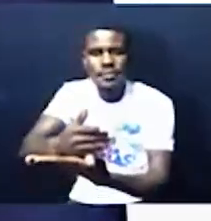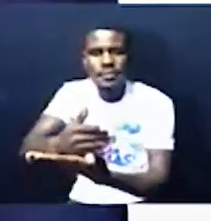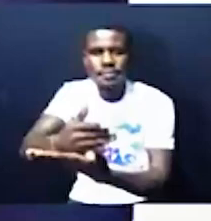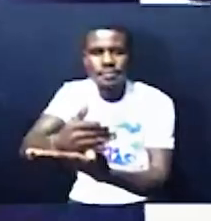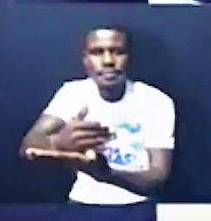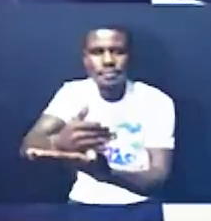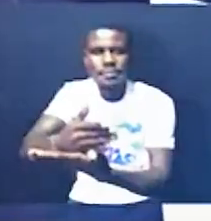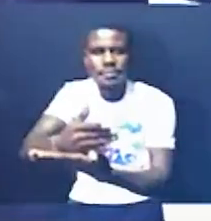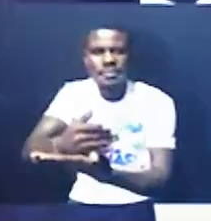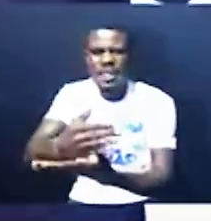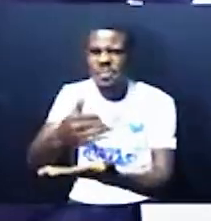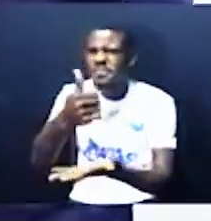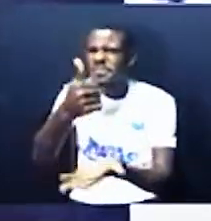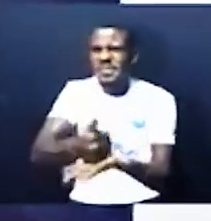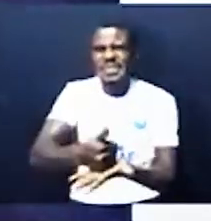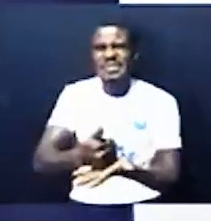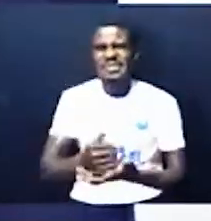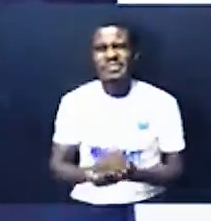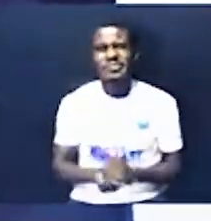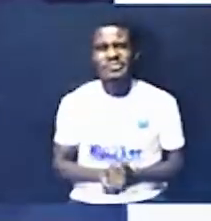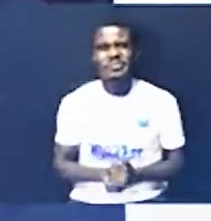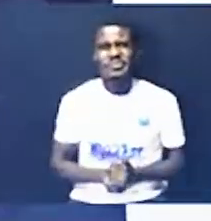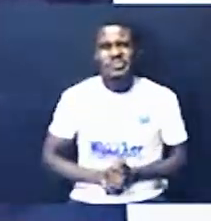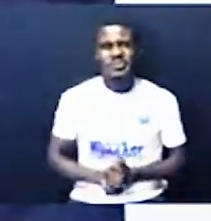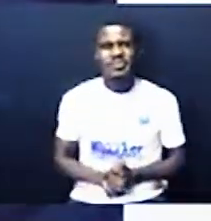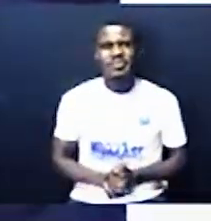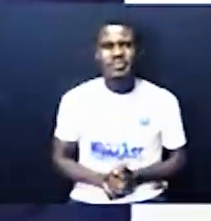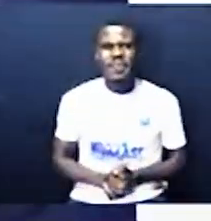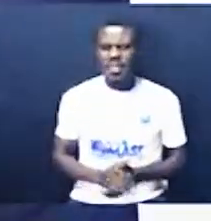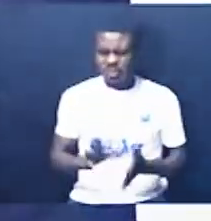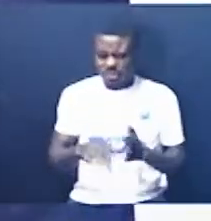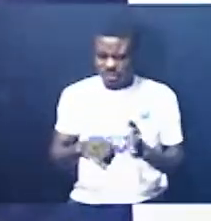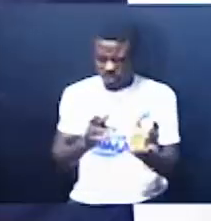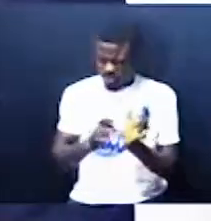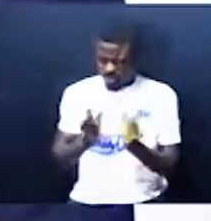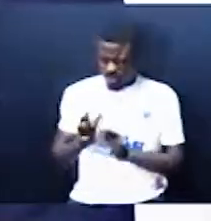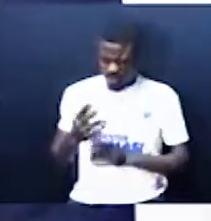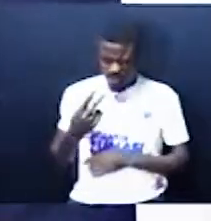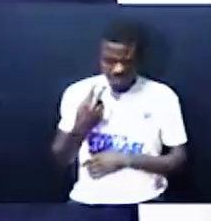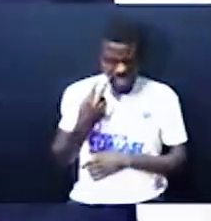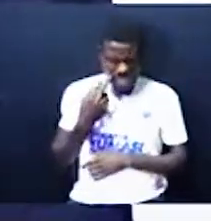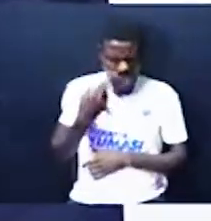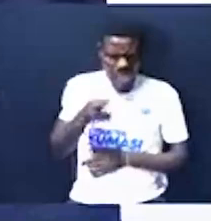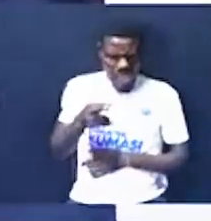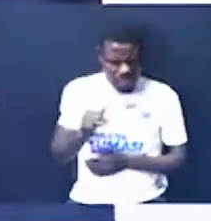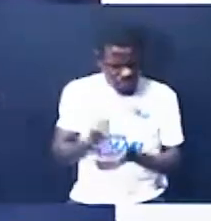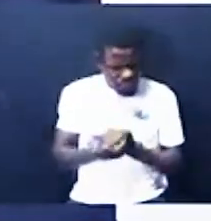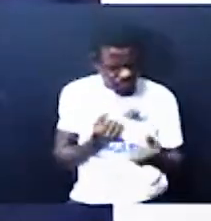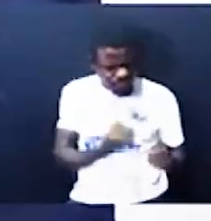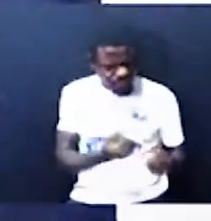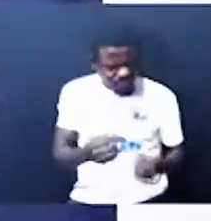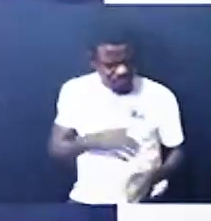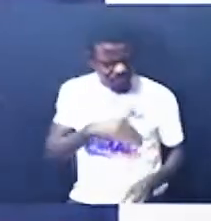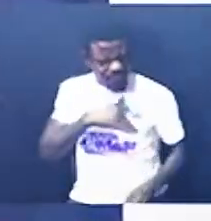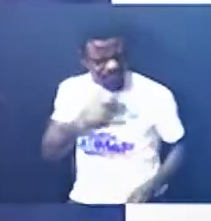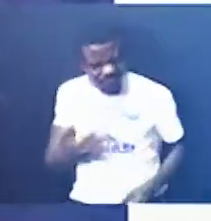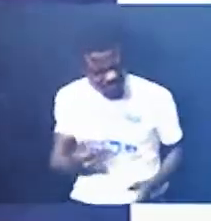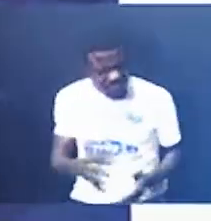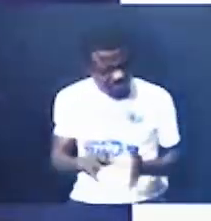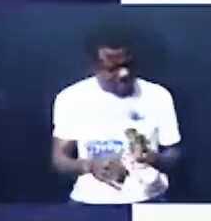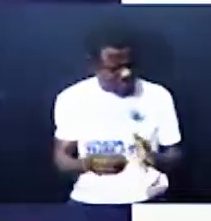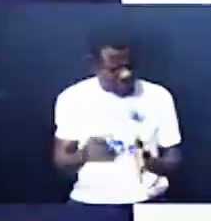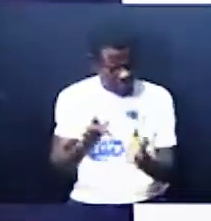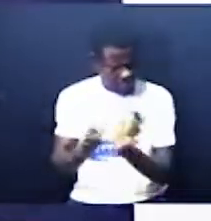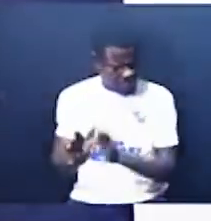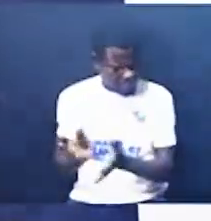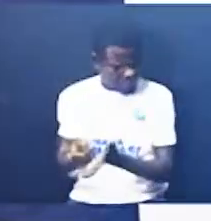Amen. Amen. At once Jesus realized that power had gone out from him. He turned